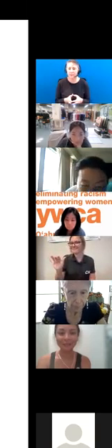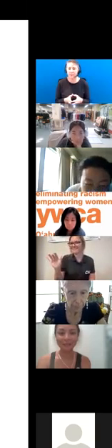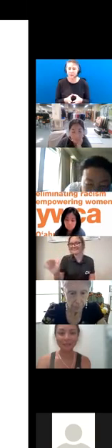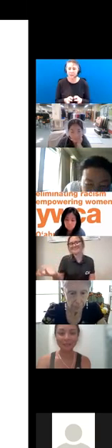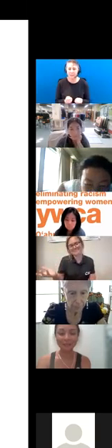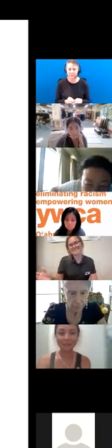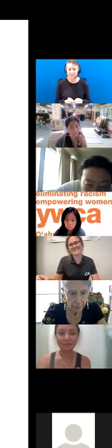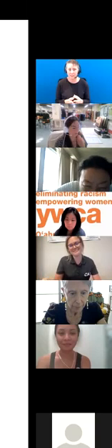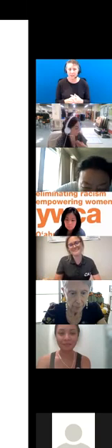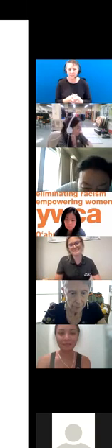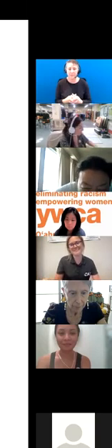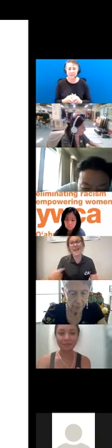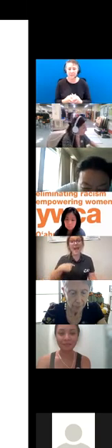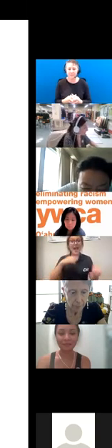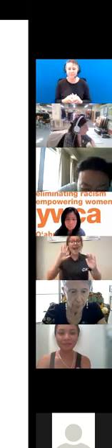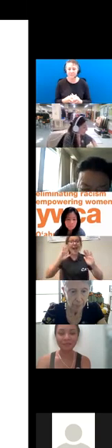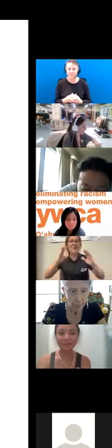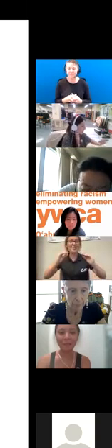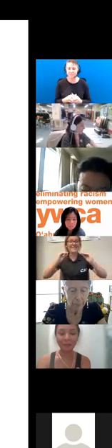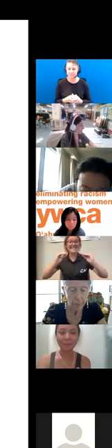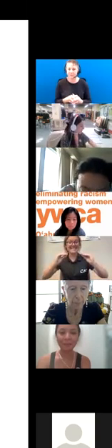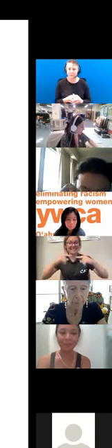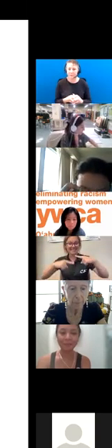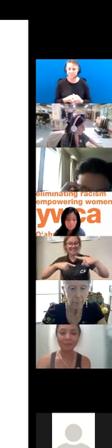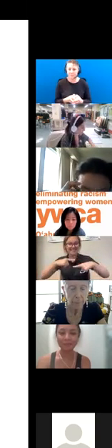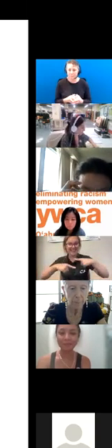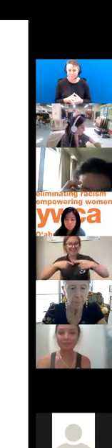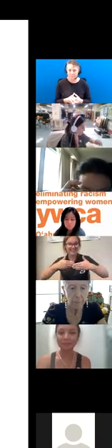some finger spelling, like spell the words out.